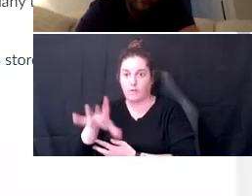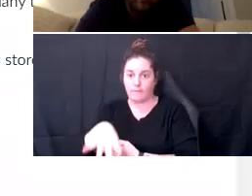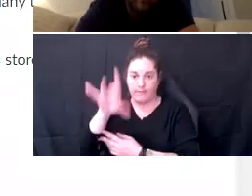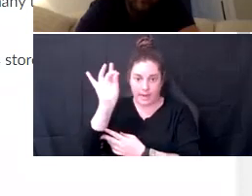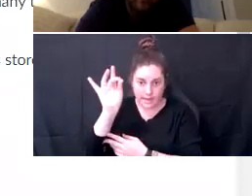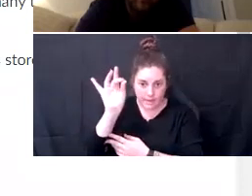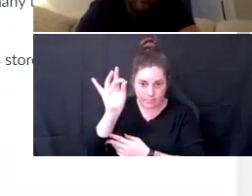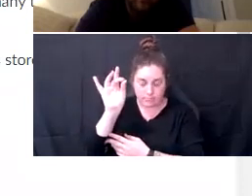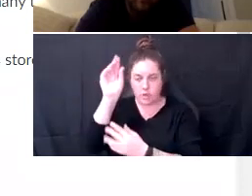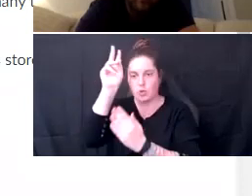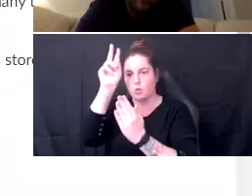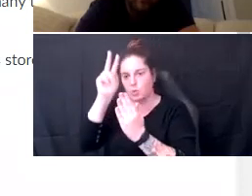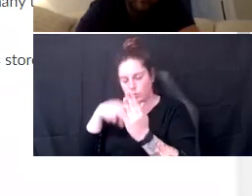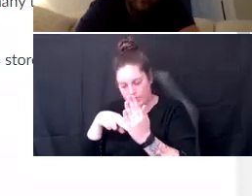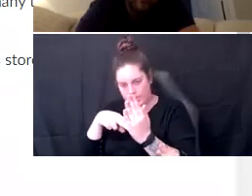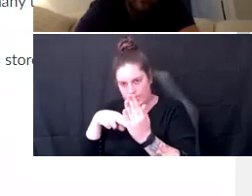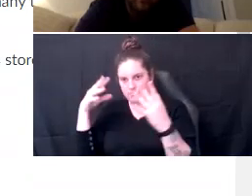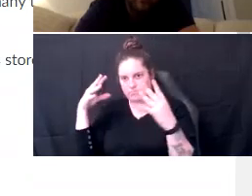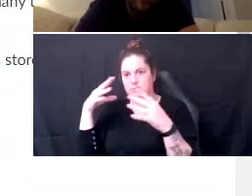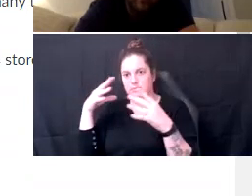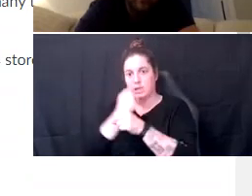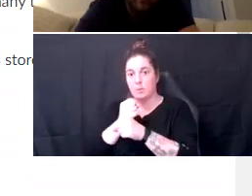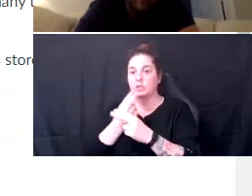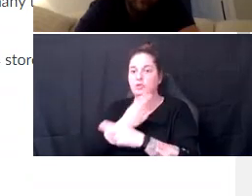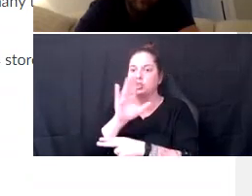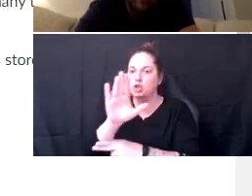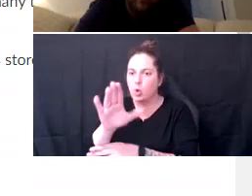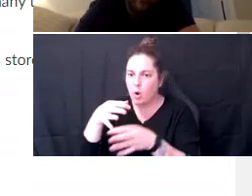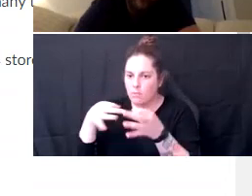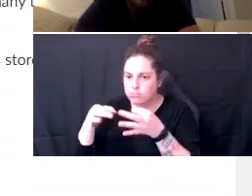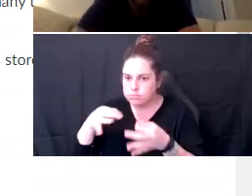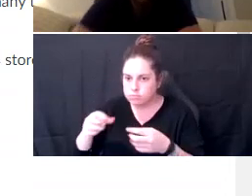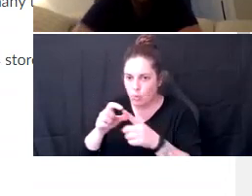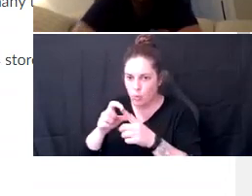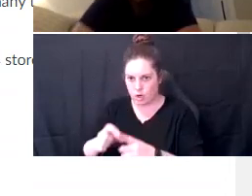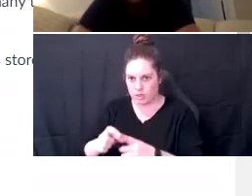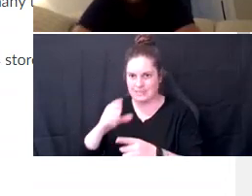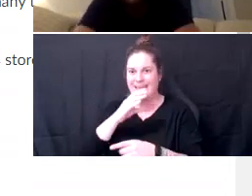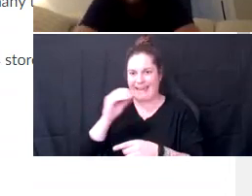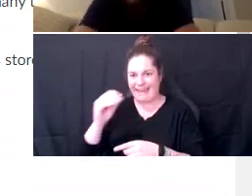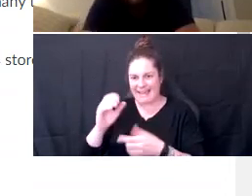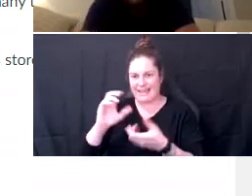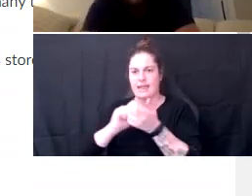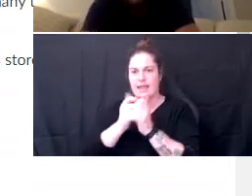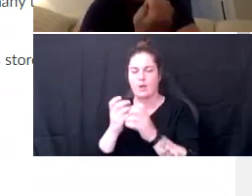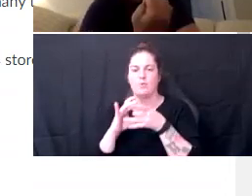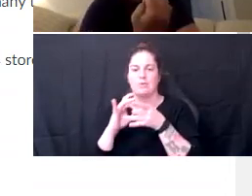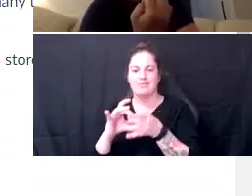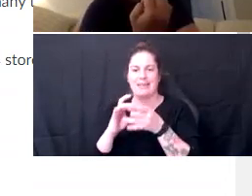you summarize what it's about in your own words, and then you tell me how it relates to some things you're learning